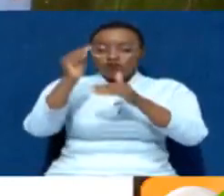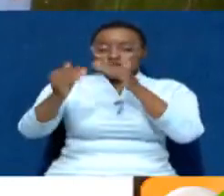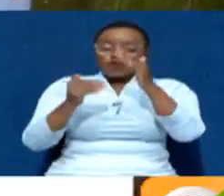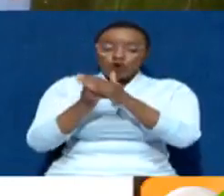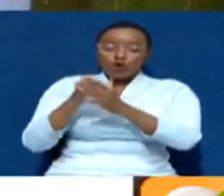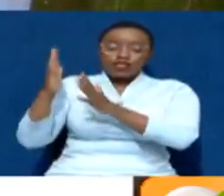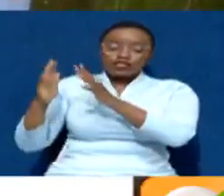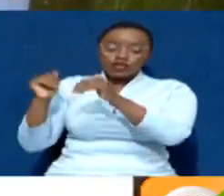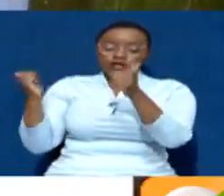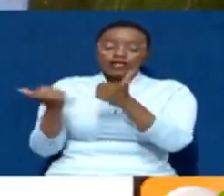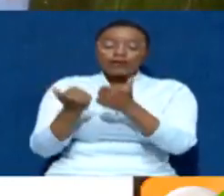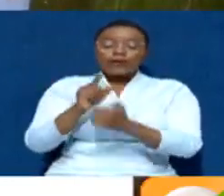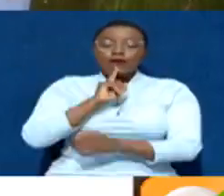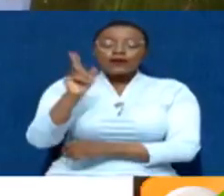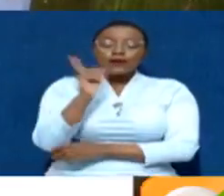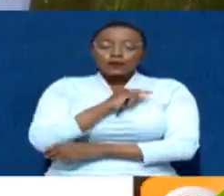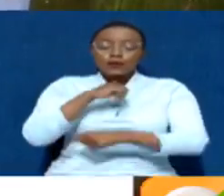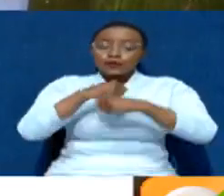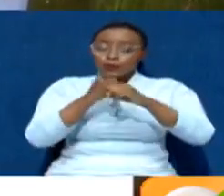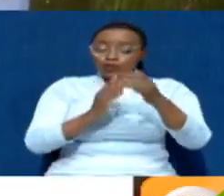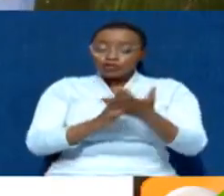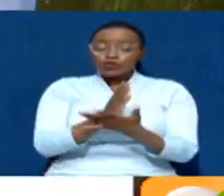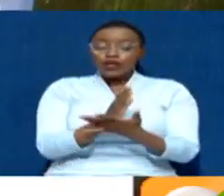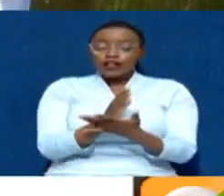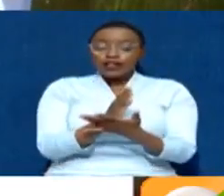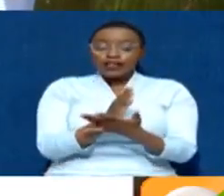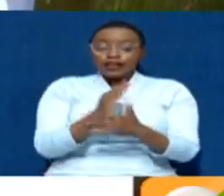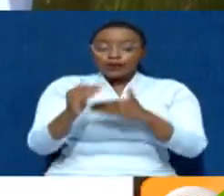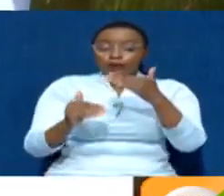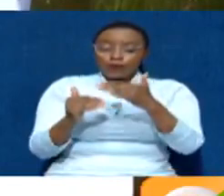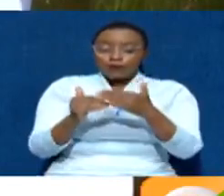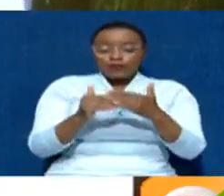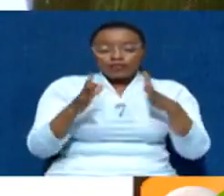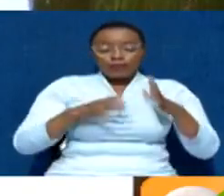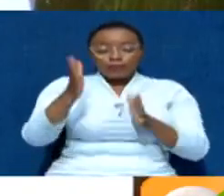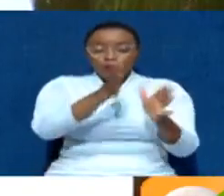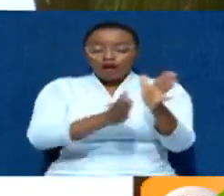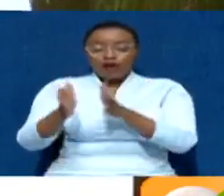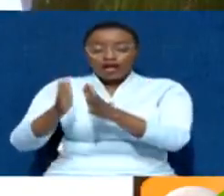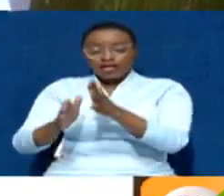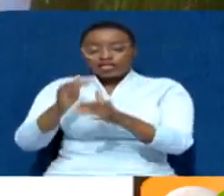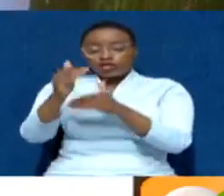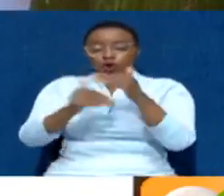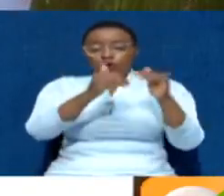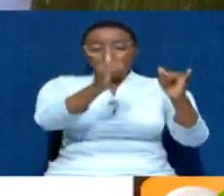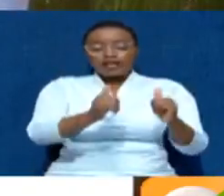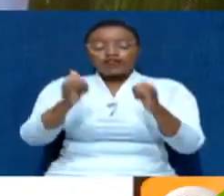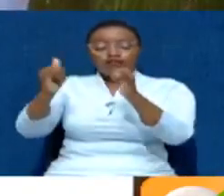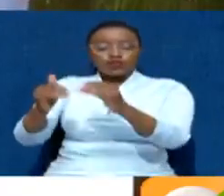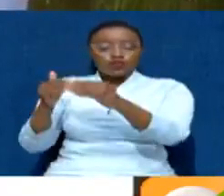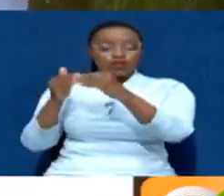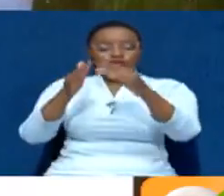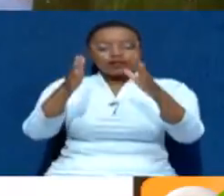security agencies are directed to ensure that the organizers and or individual